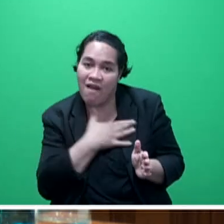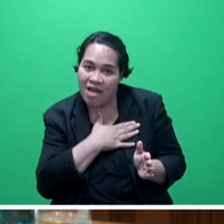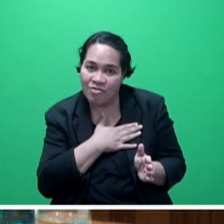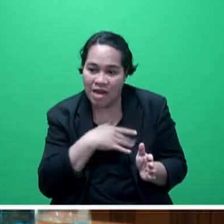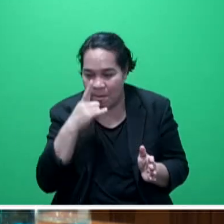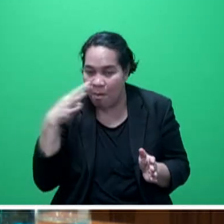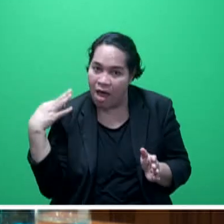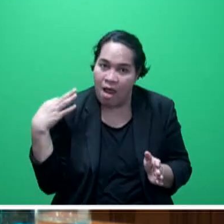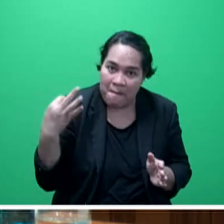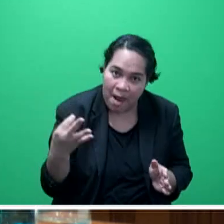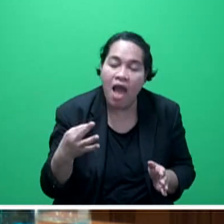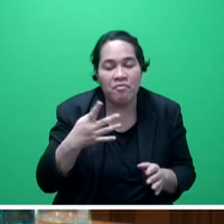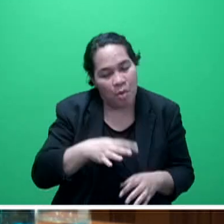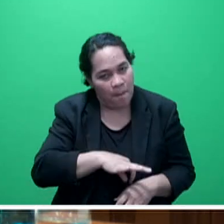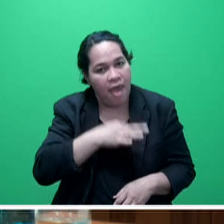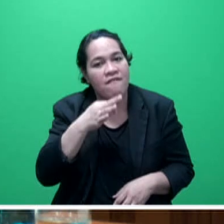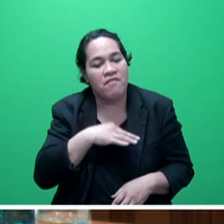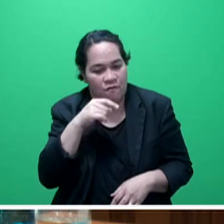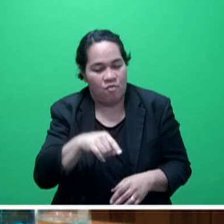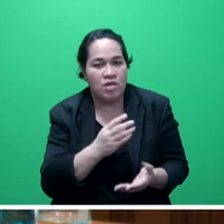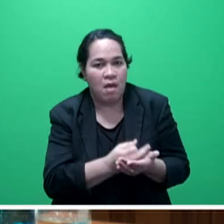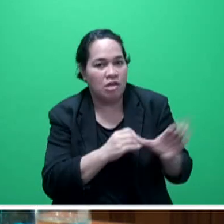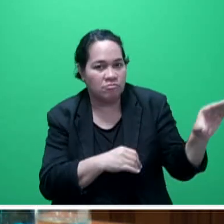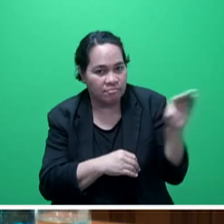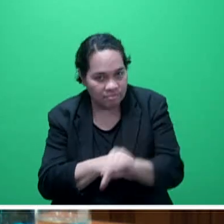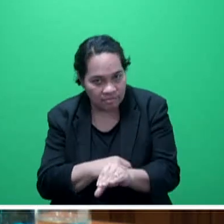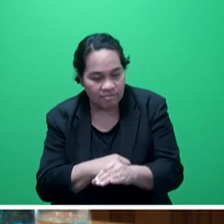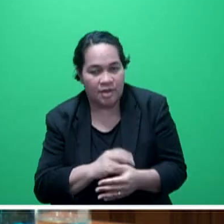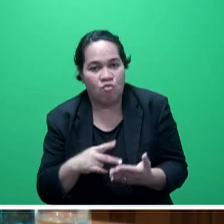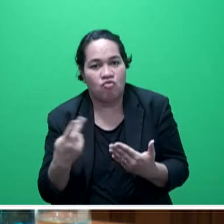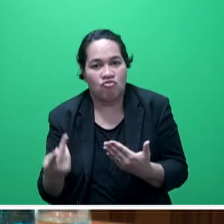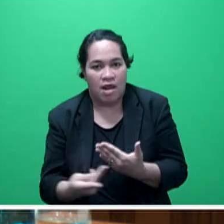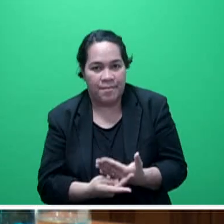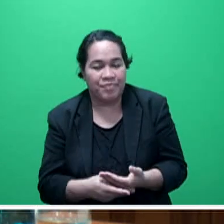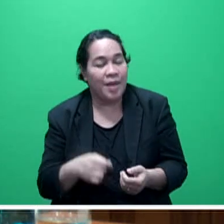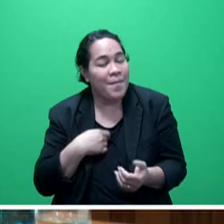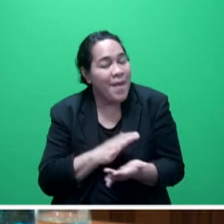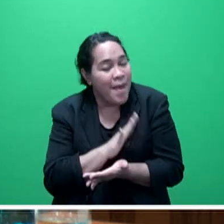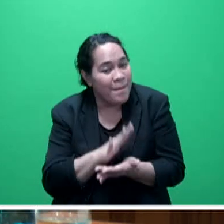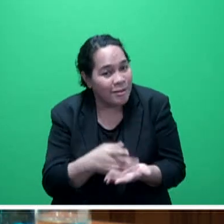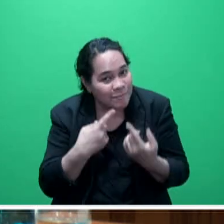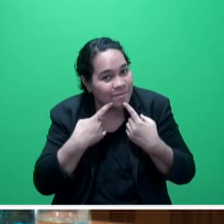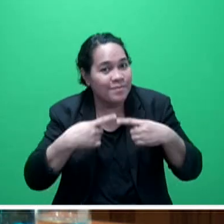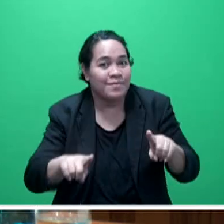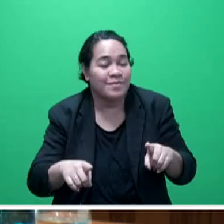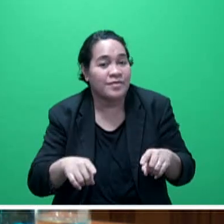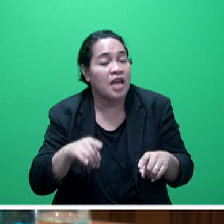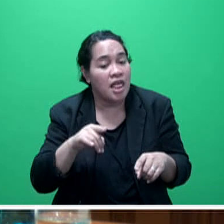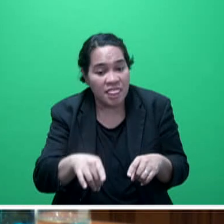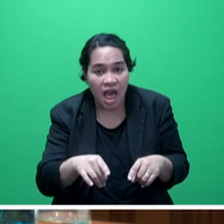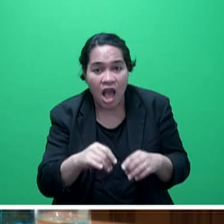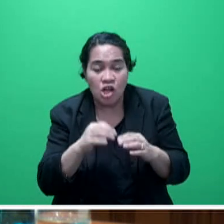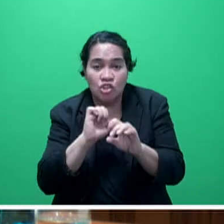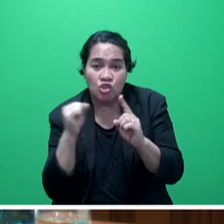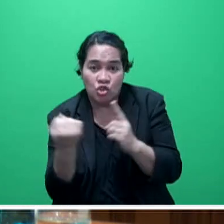benefited from these grant programs. Mr. Speaker, sir, I am pleased to note that the social housing program is not affected in